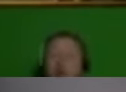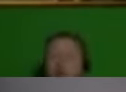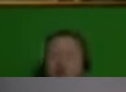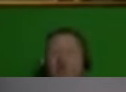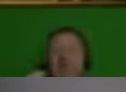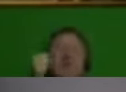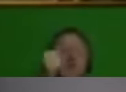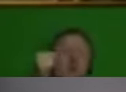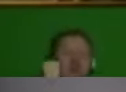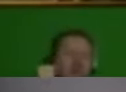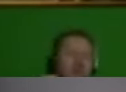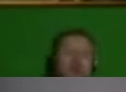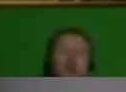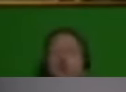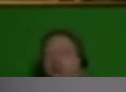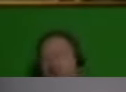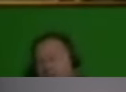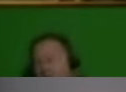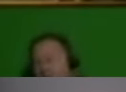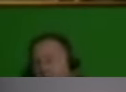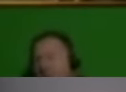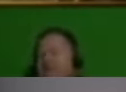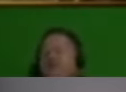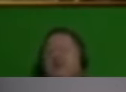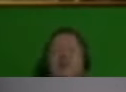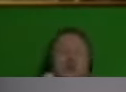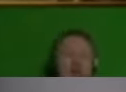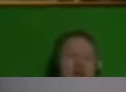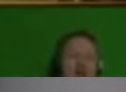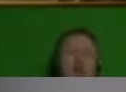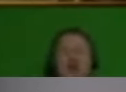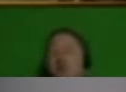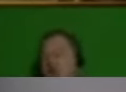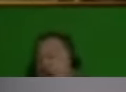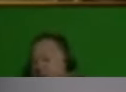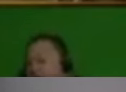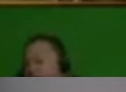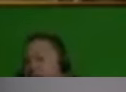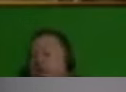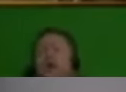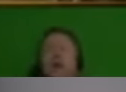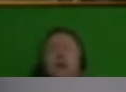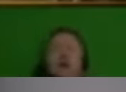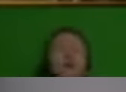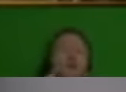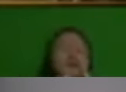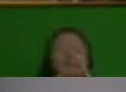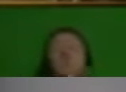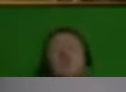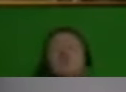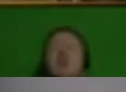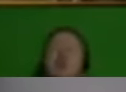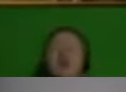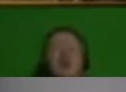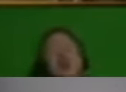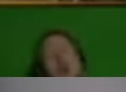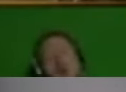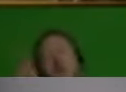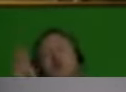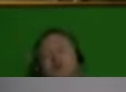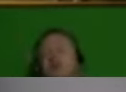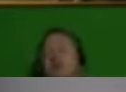on infrastructure, basic service delivery, education, healthcare, and so forth are ever